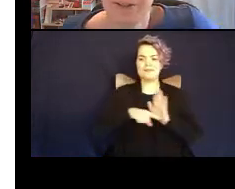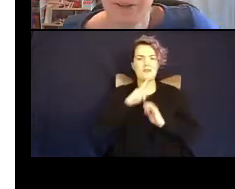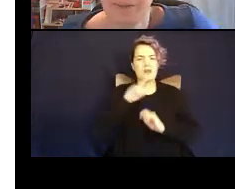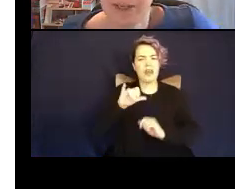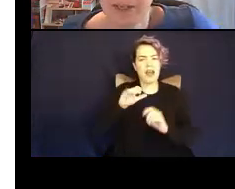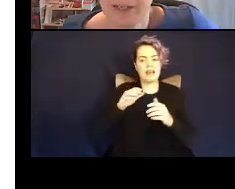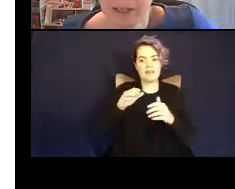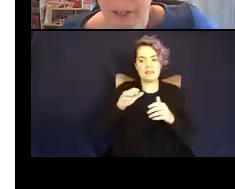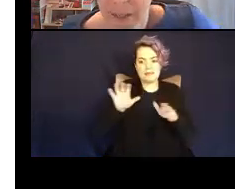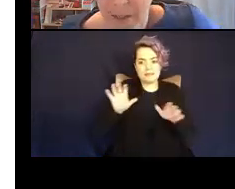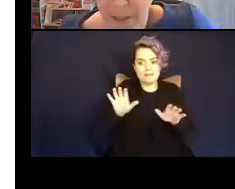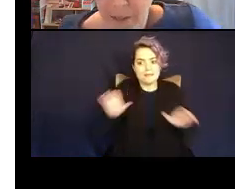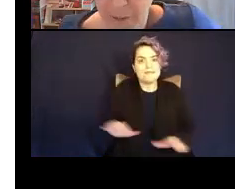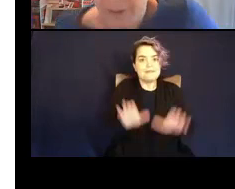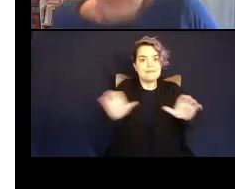efforts, and you saw many